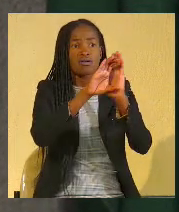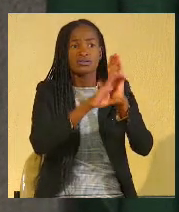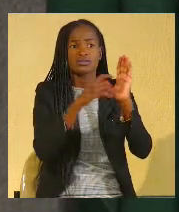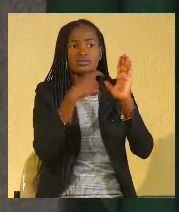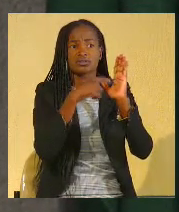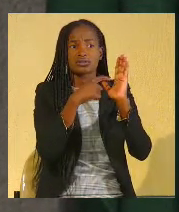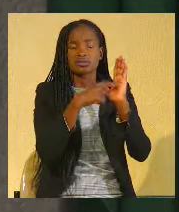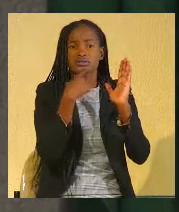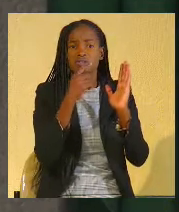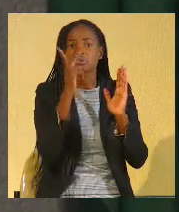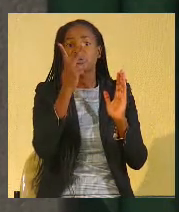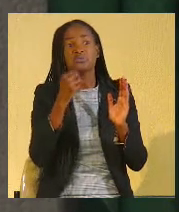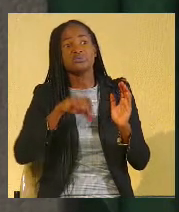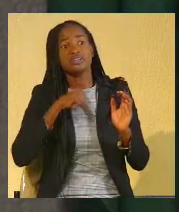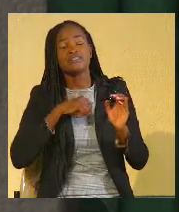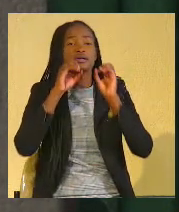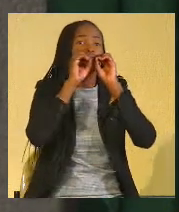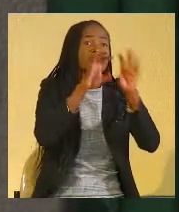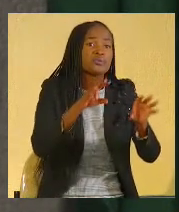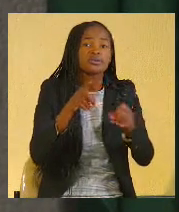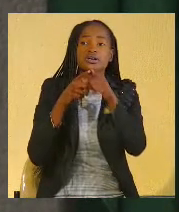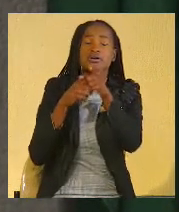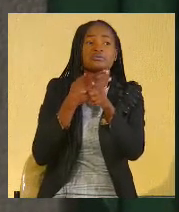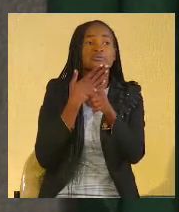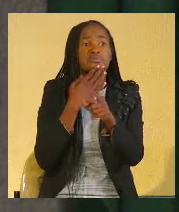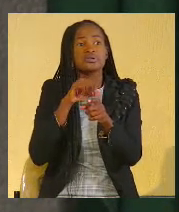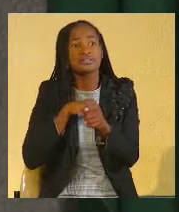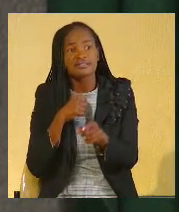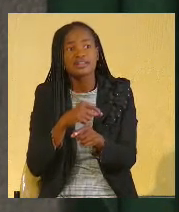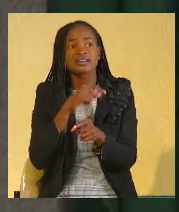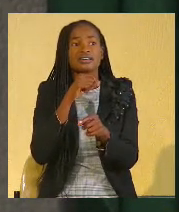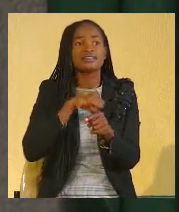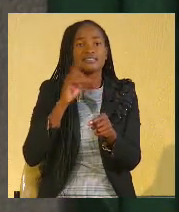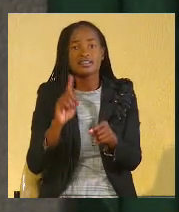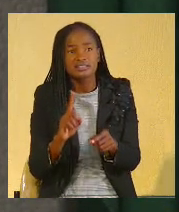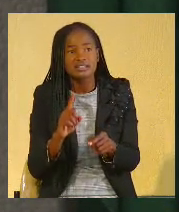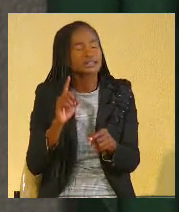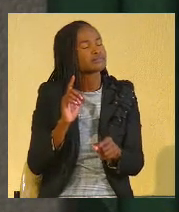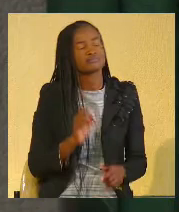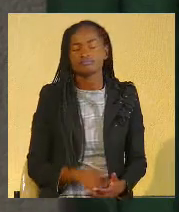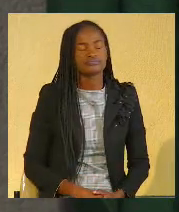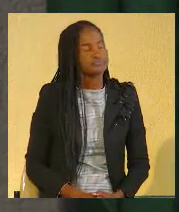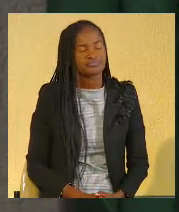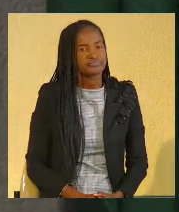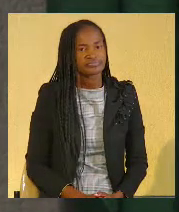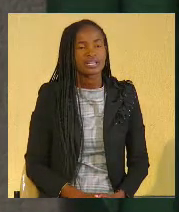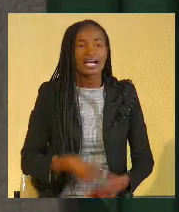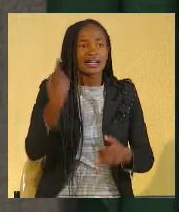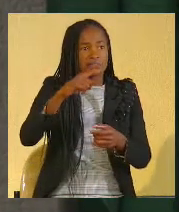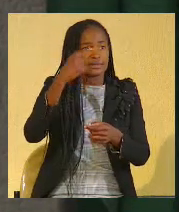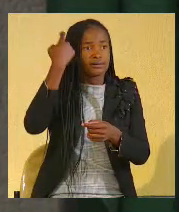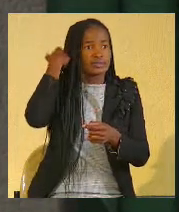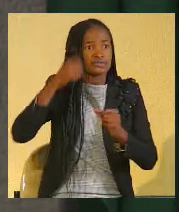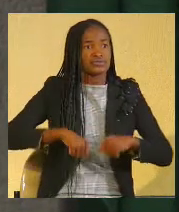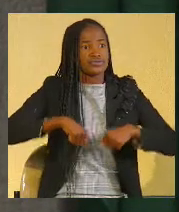and which we continue to uphold. But whatever we have been doing, we have been transparent, we